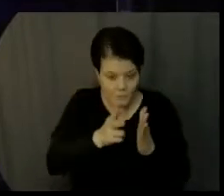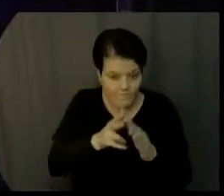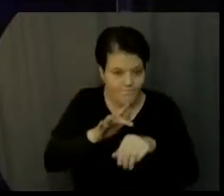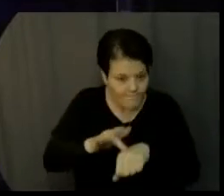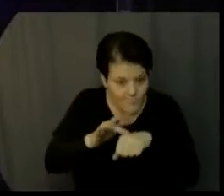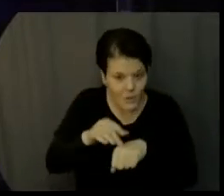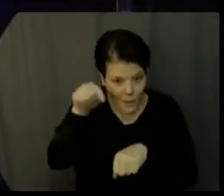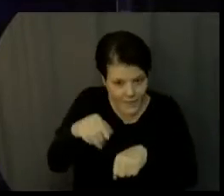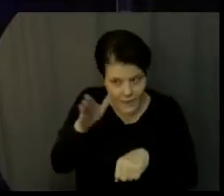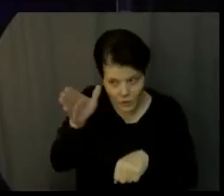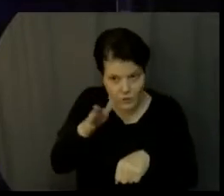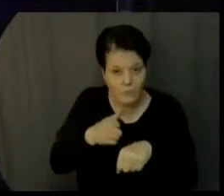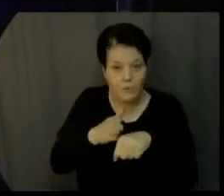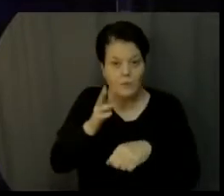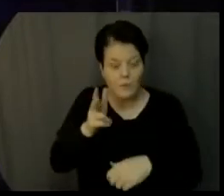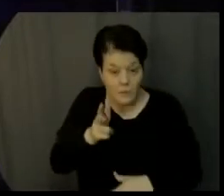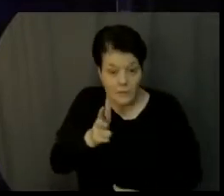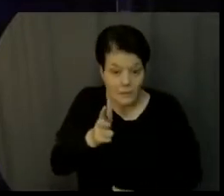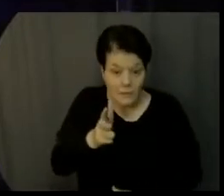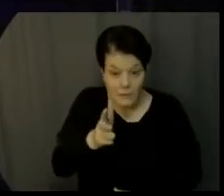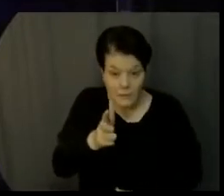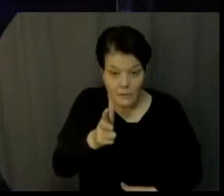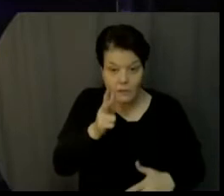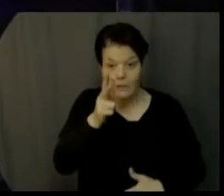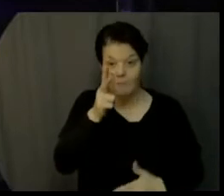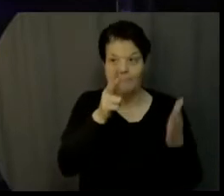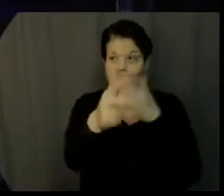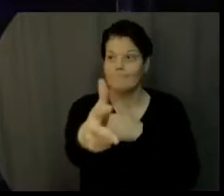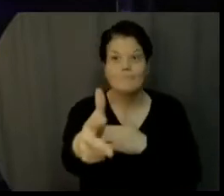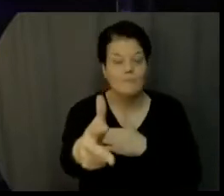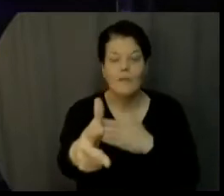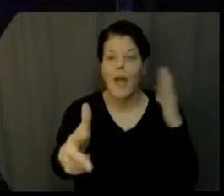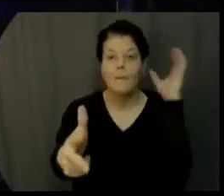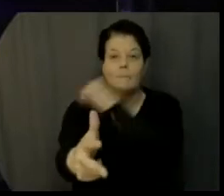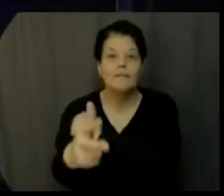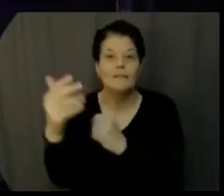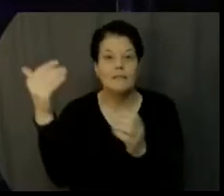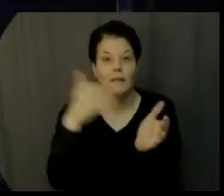see it. I'm fine. I get to the exit. I miss it again.